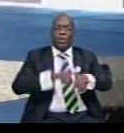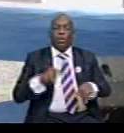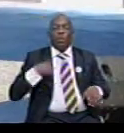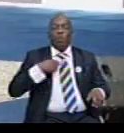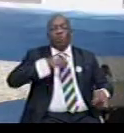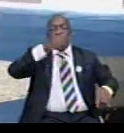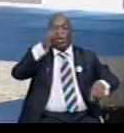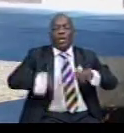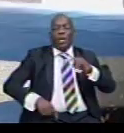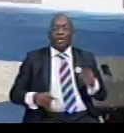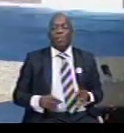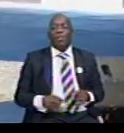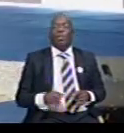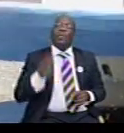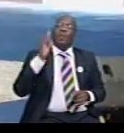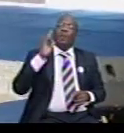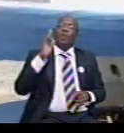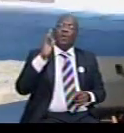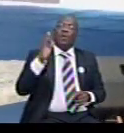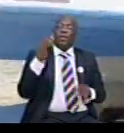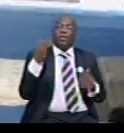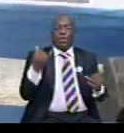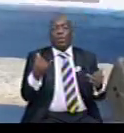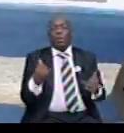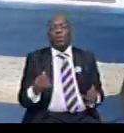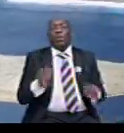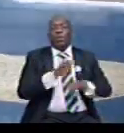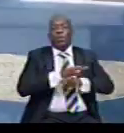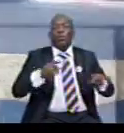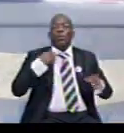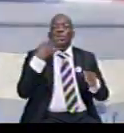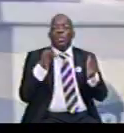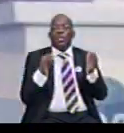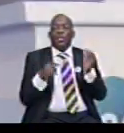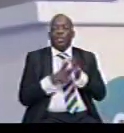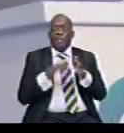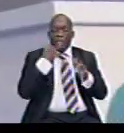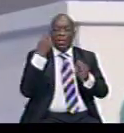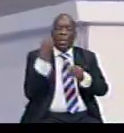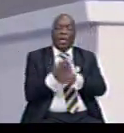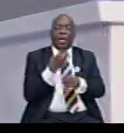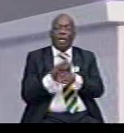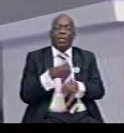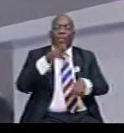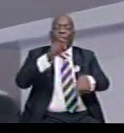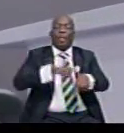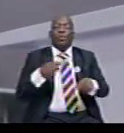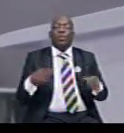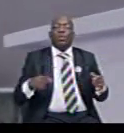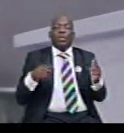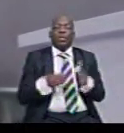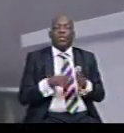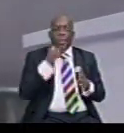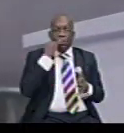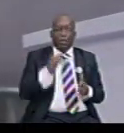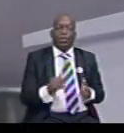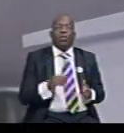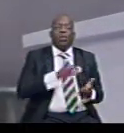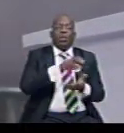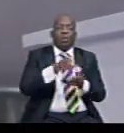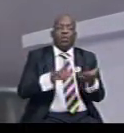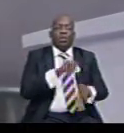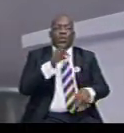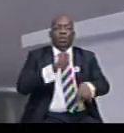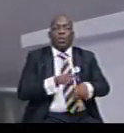evangelize or do the harvest now. Do not say, this is a tough time, this is a difficult time, and it's not